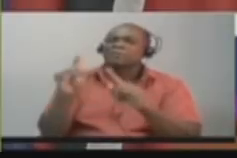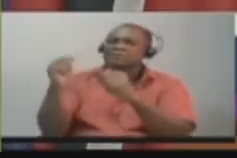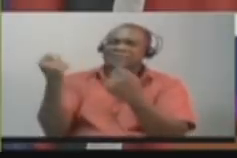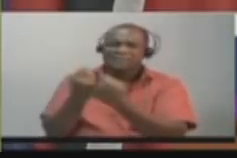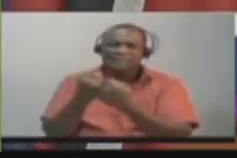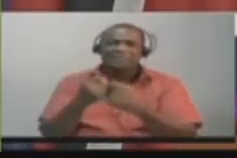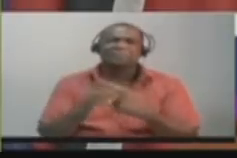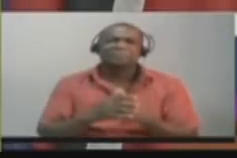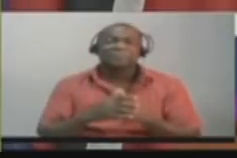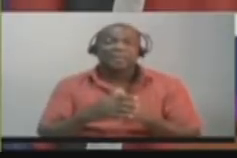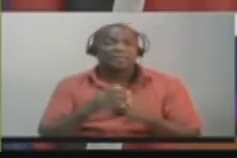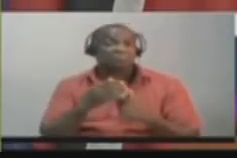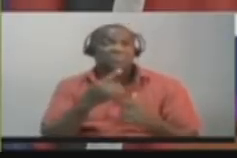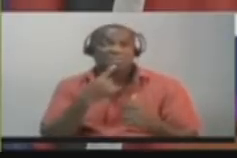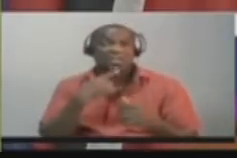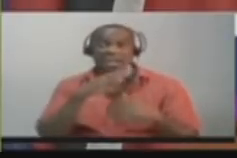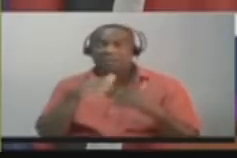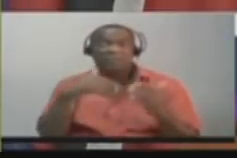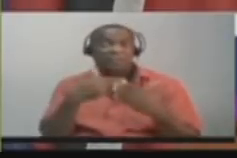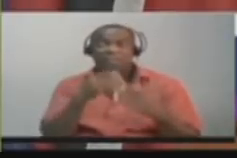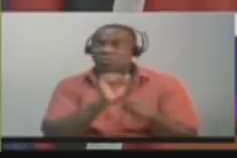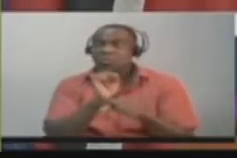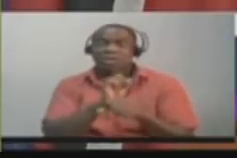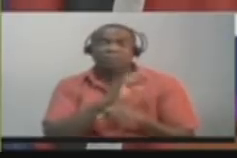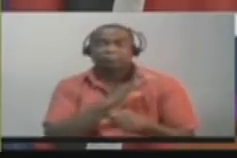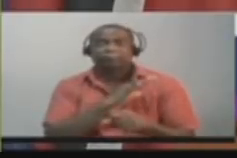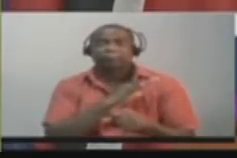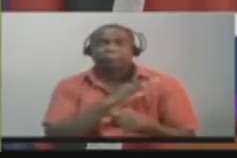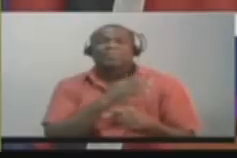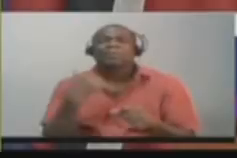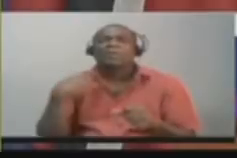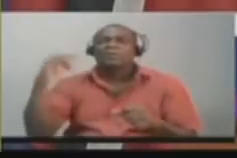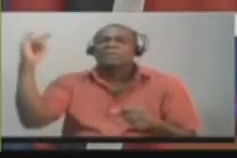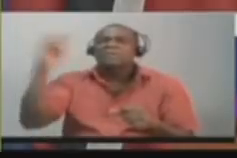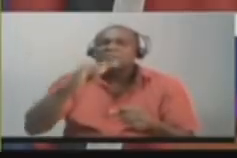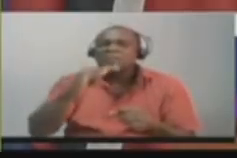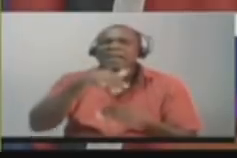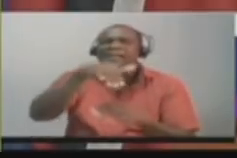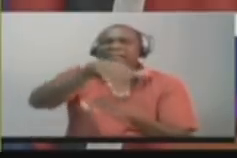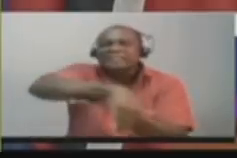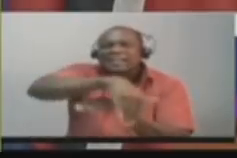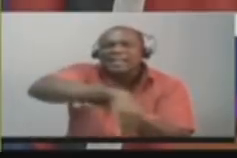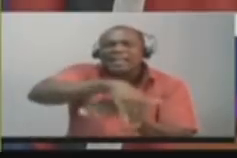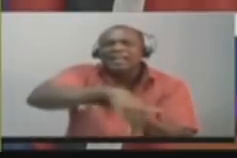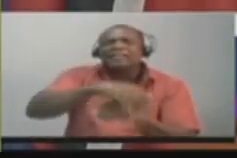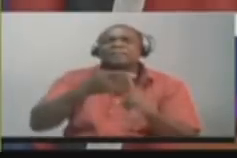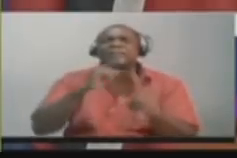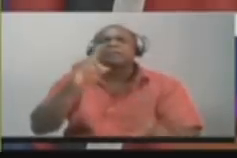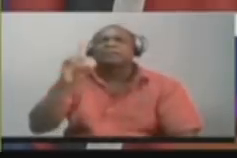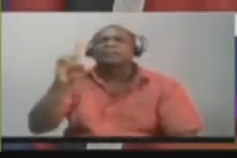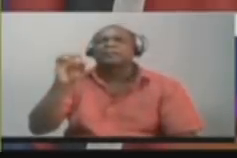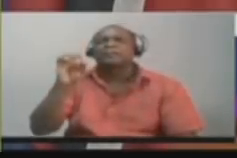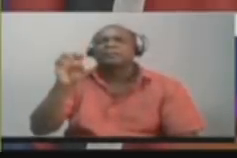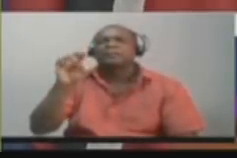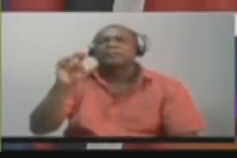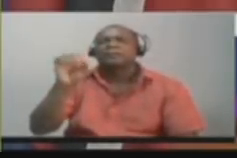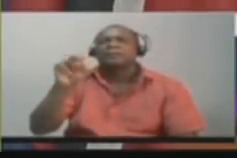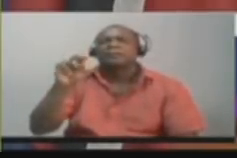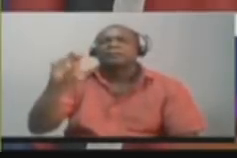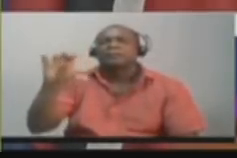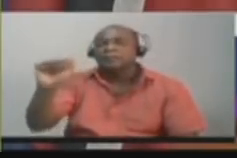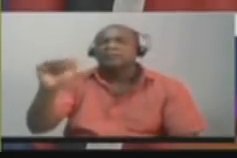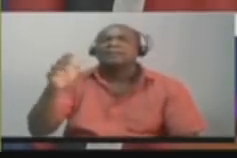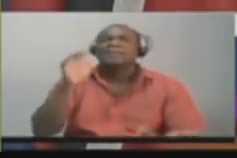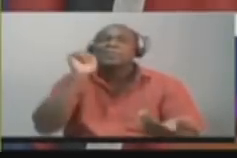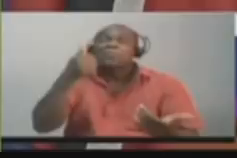went smoothly this morning. We have a flight coming in tonight, Prime Minister, a CAL flight from Dominica, and then tomorrow is really a big one coming